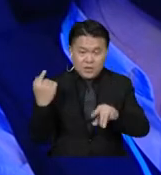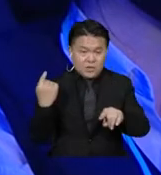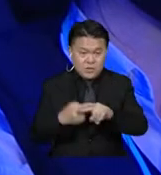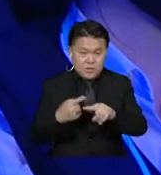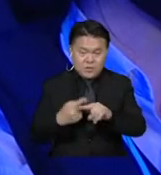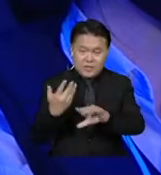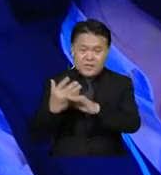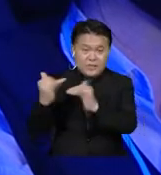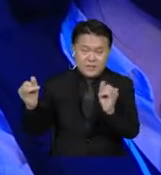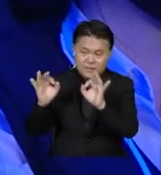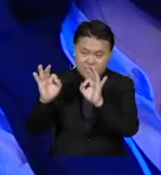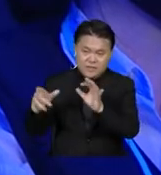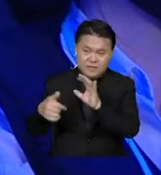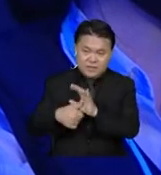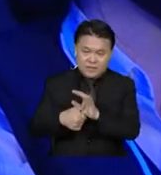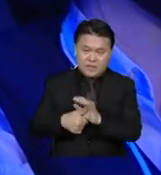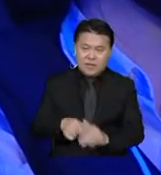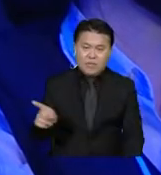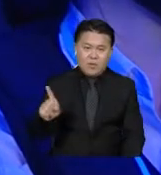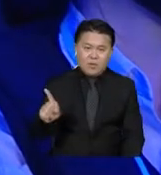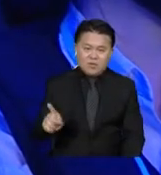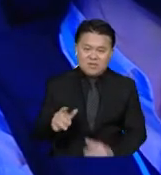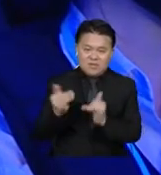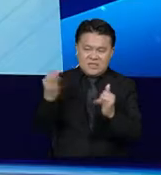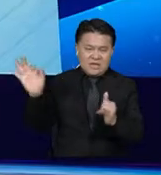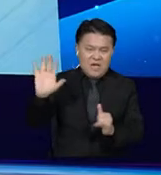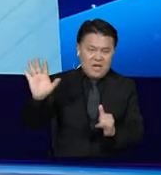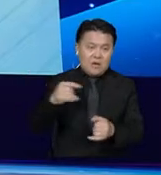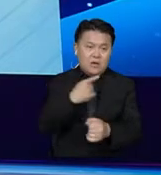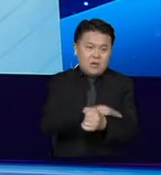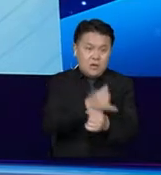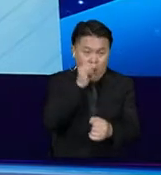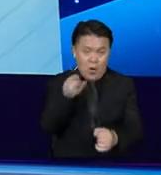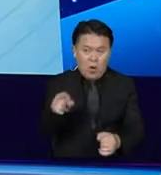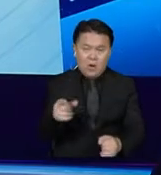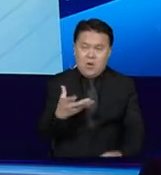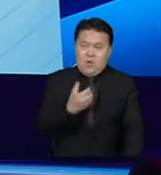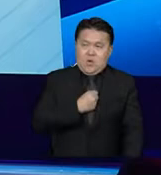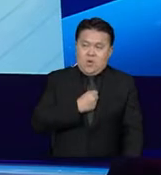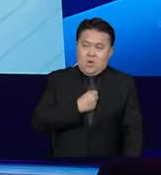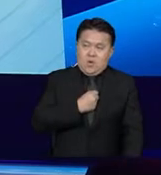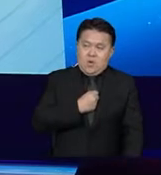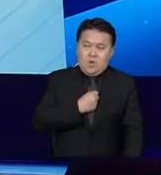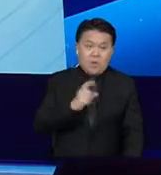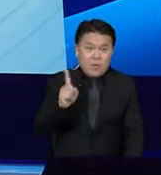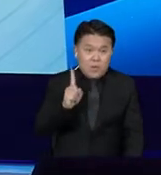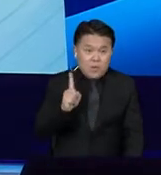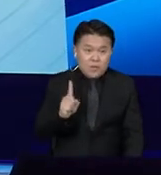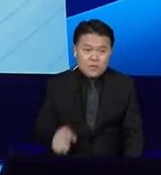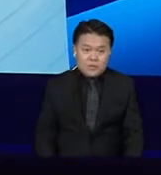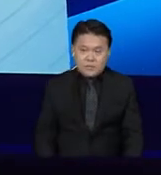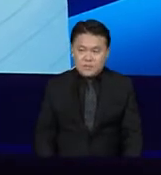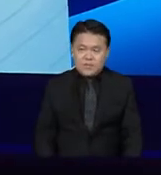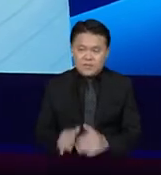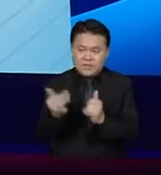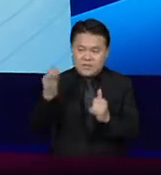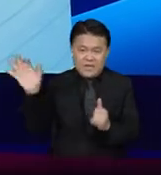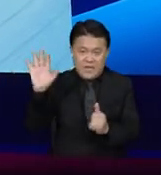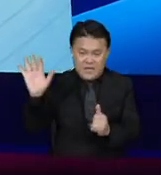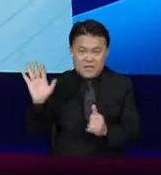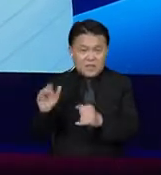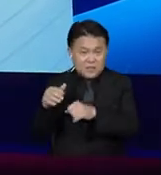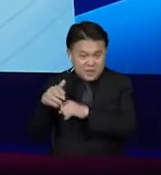to dehumanize is strongly correlated with their acceptance of torture or violence towards the group dehumanized. People